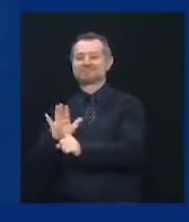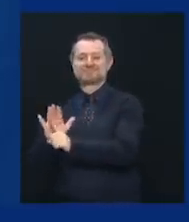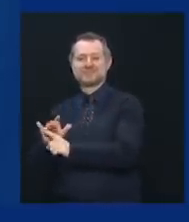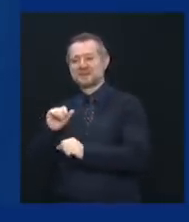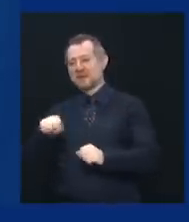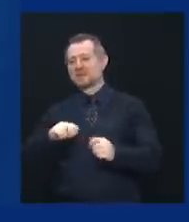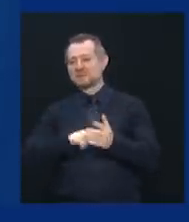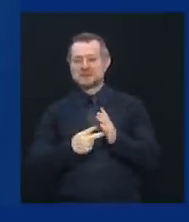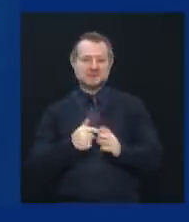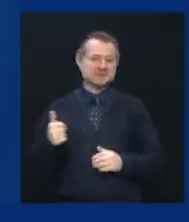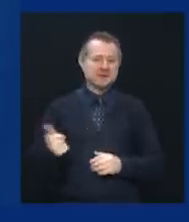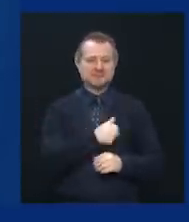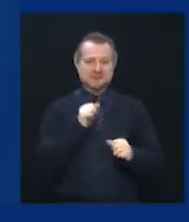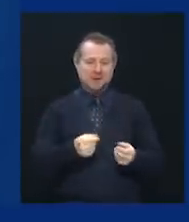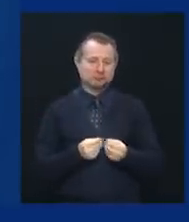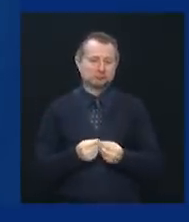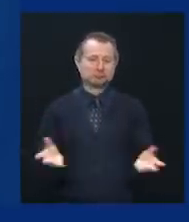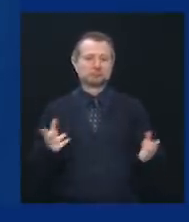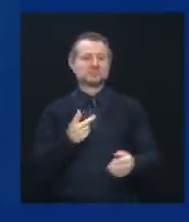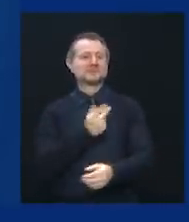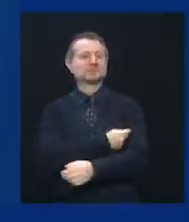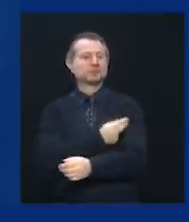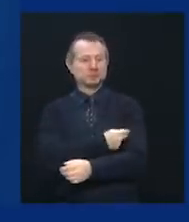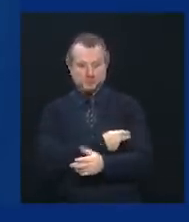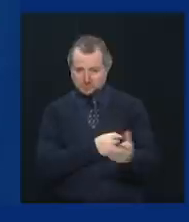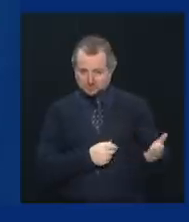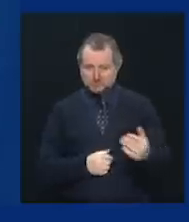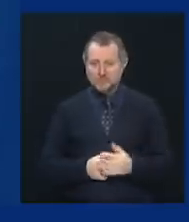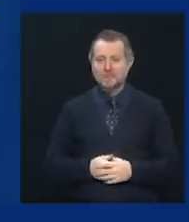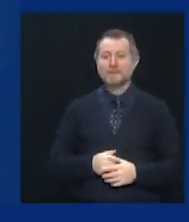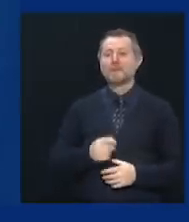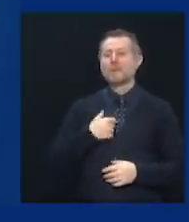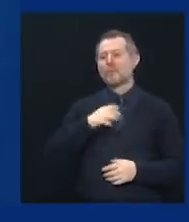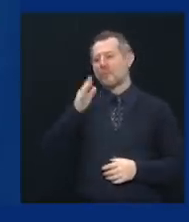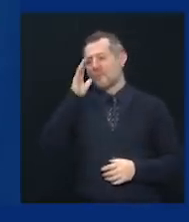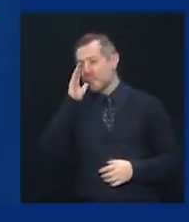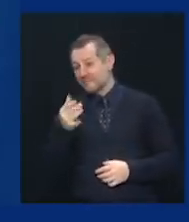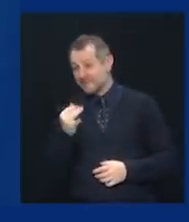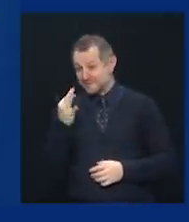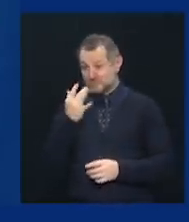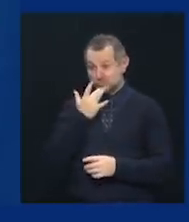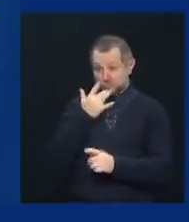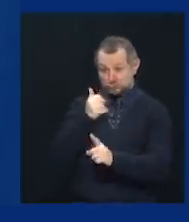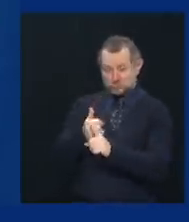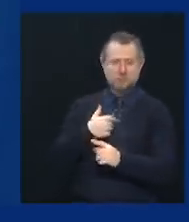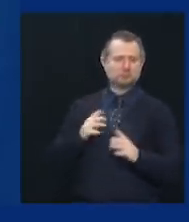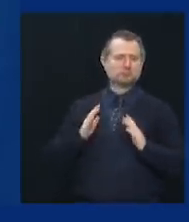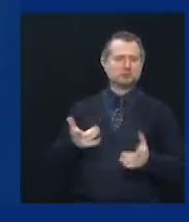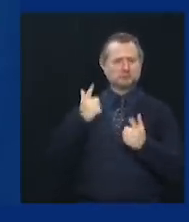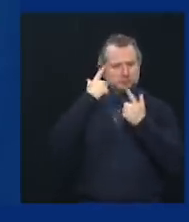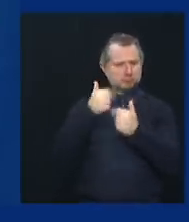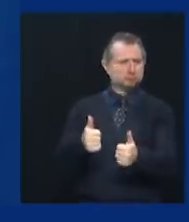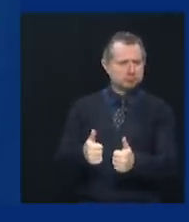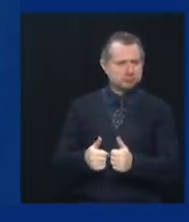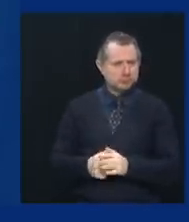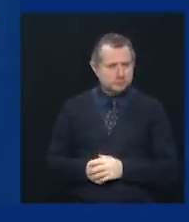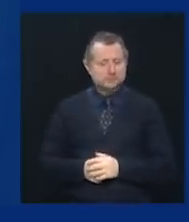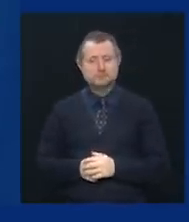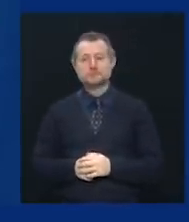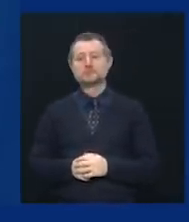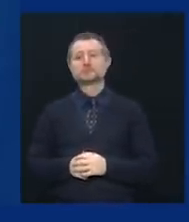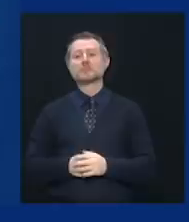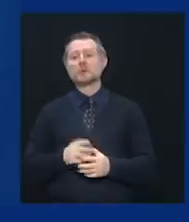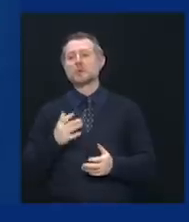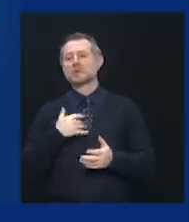do vaccines. If they can do it themselves, we're going to go to them and let them do it themselves to further expedite it. But the nursing